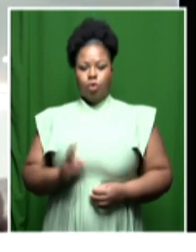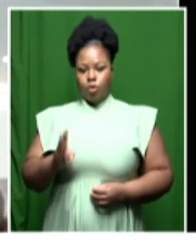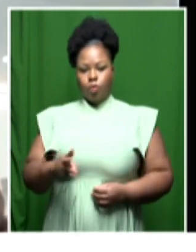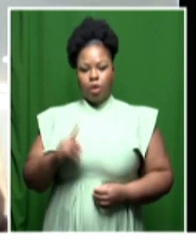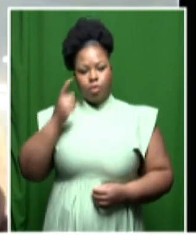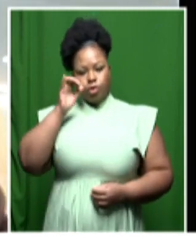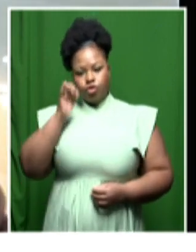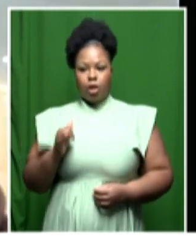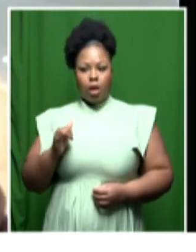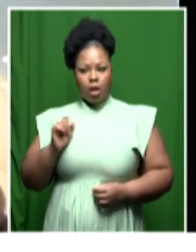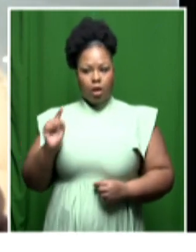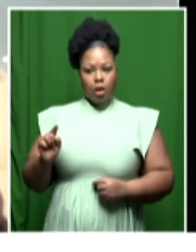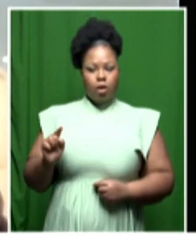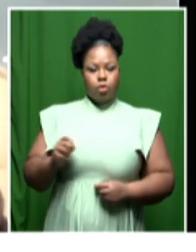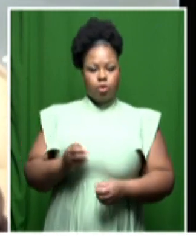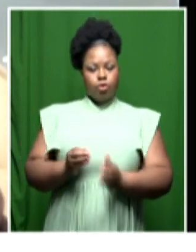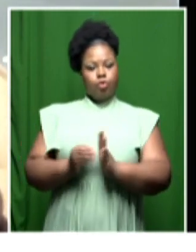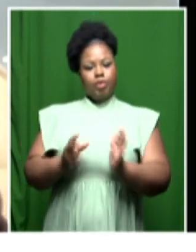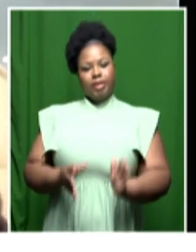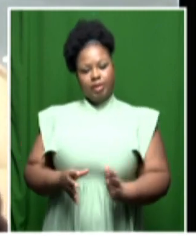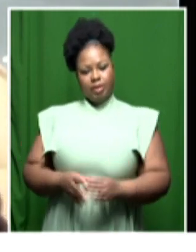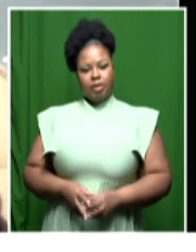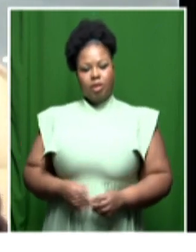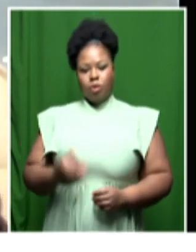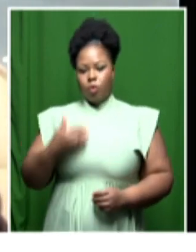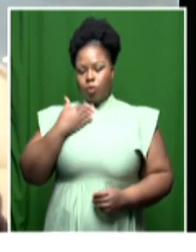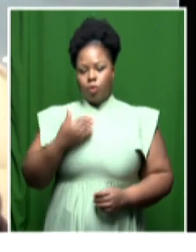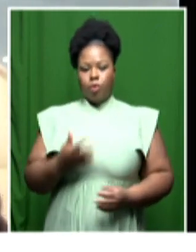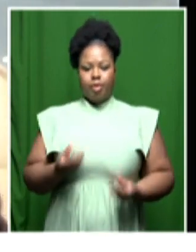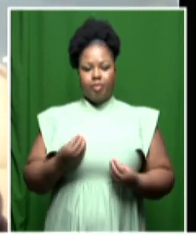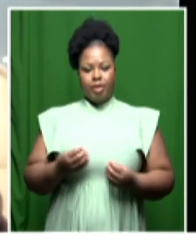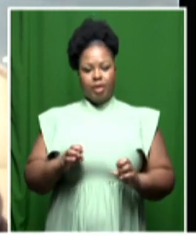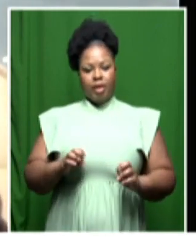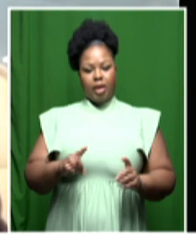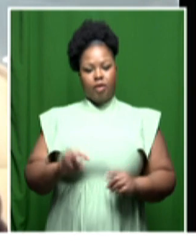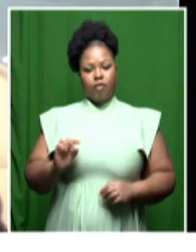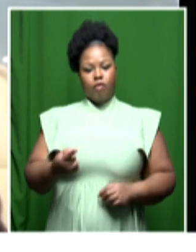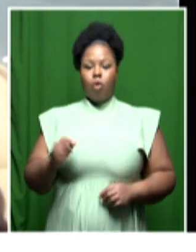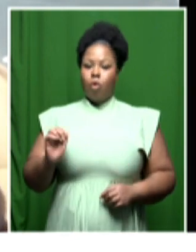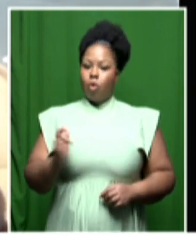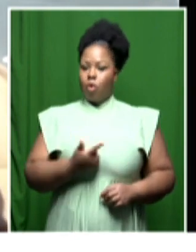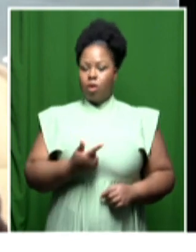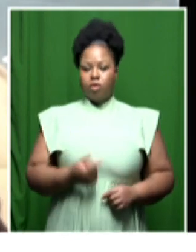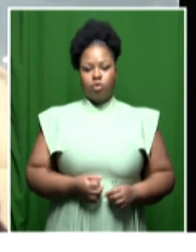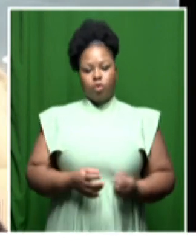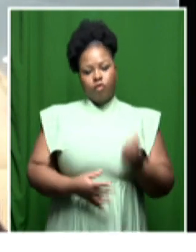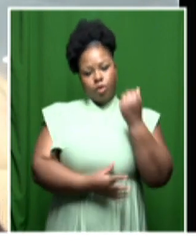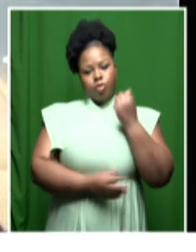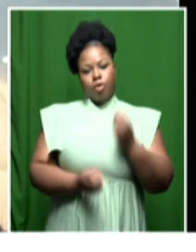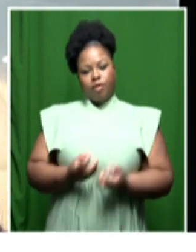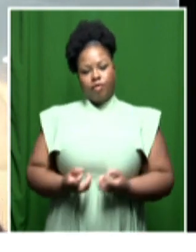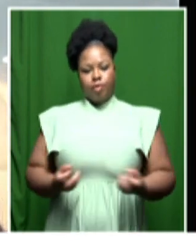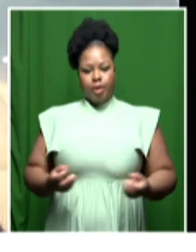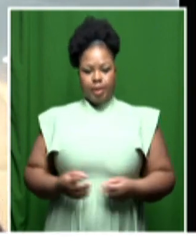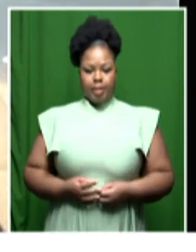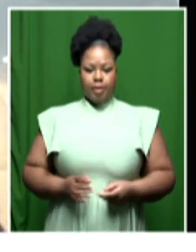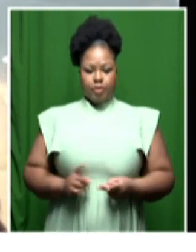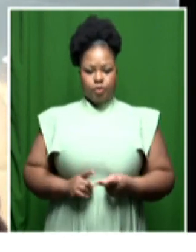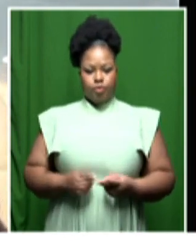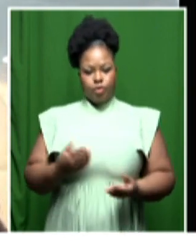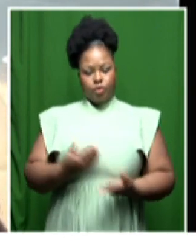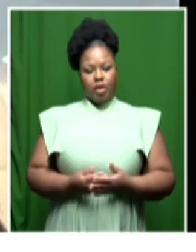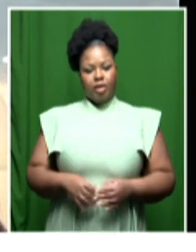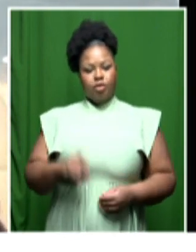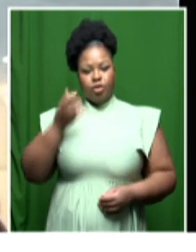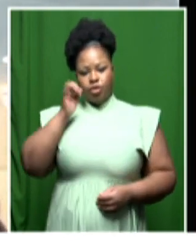credit vetting to ensure that the students that get an EdForAll sponsorship comes from financially disadvantaged backgrounds. You can visit